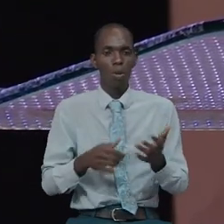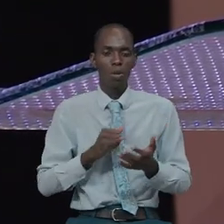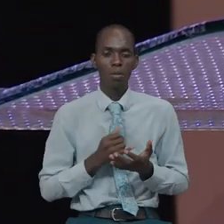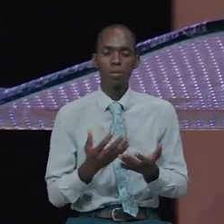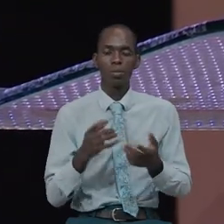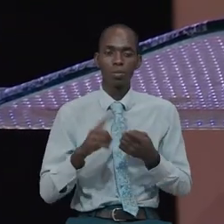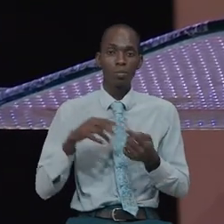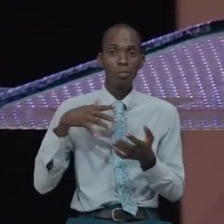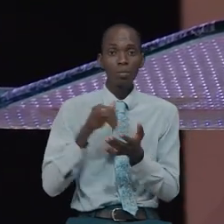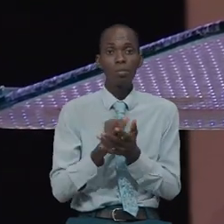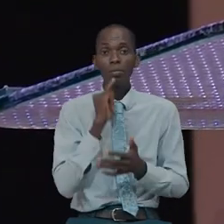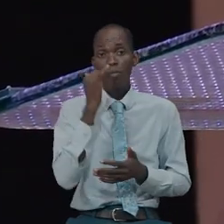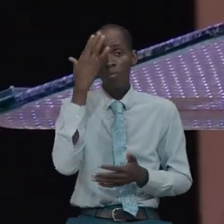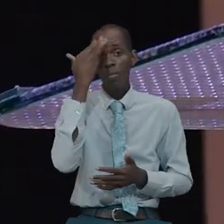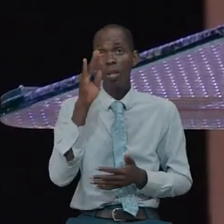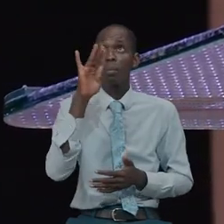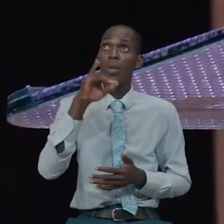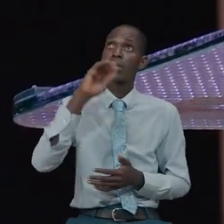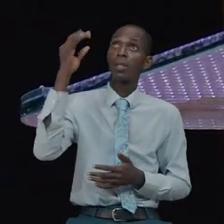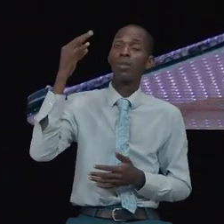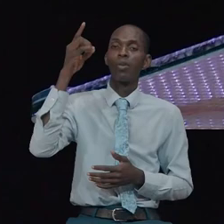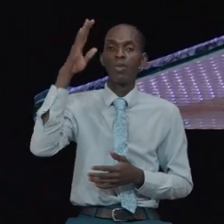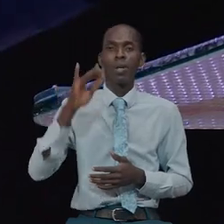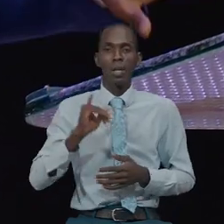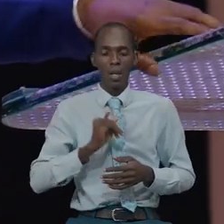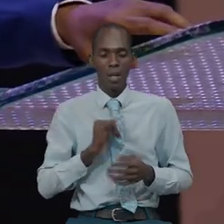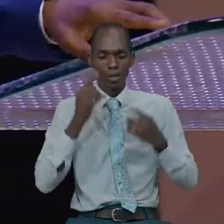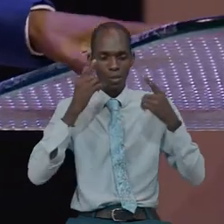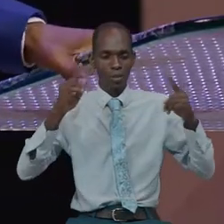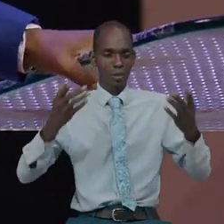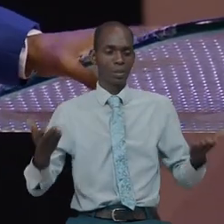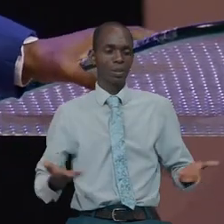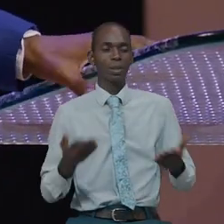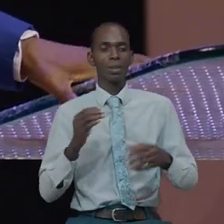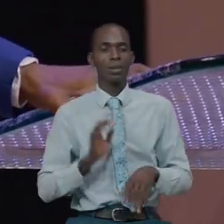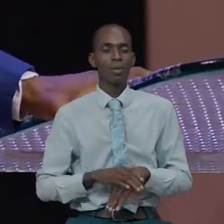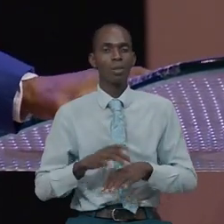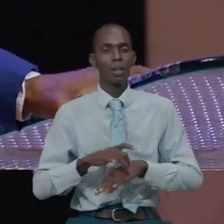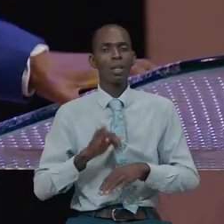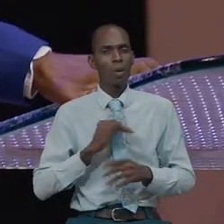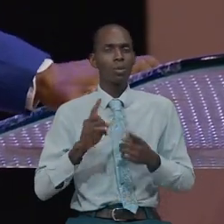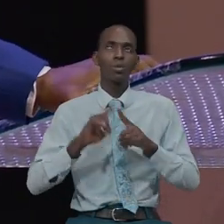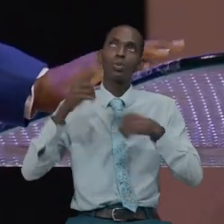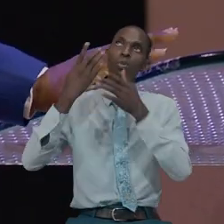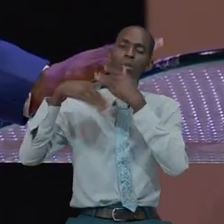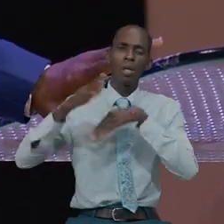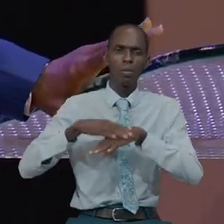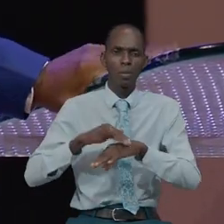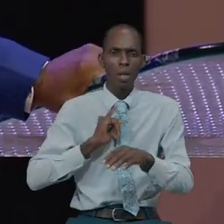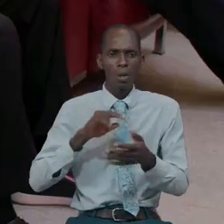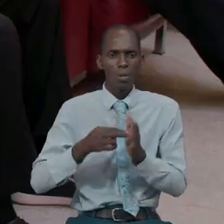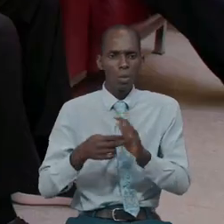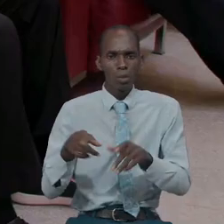And that's why, by the grace of God, I made it here in life. And I want to make it to heaven. I'm talking to somebody